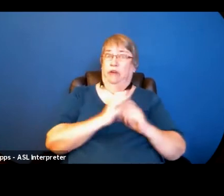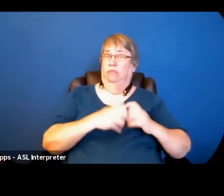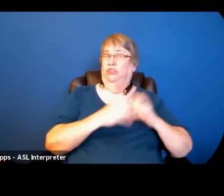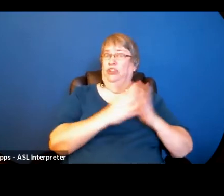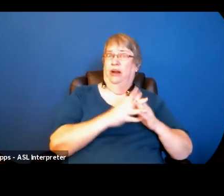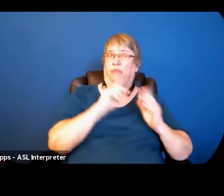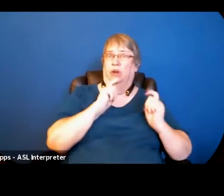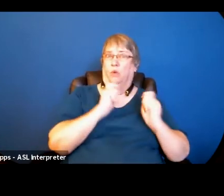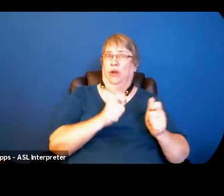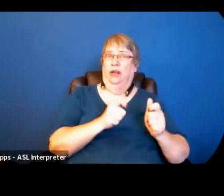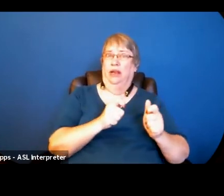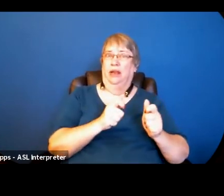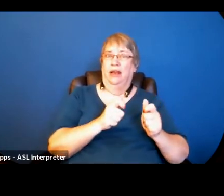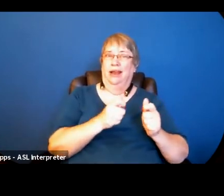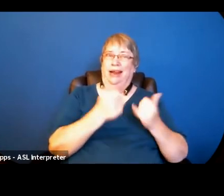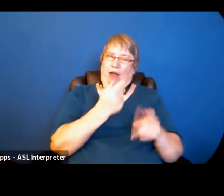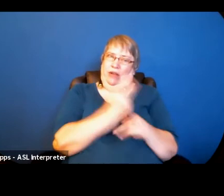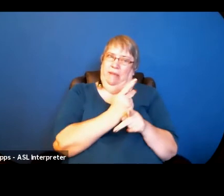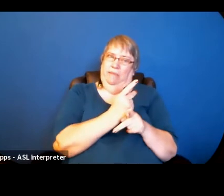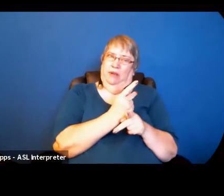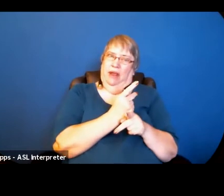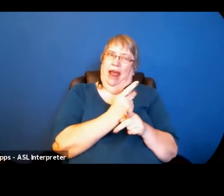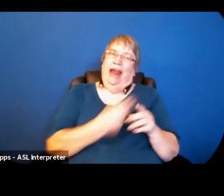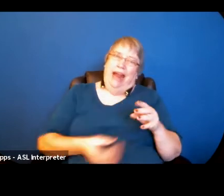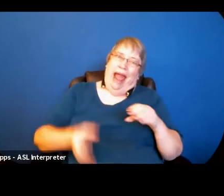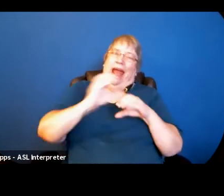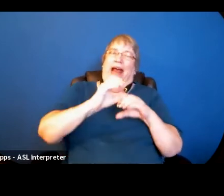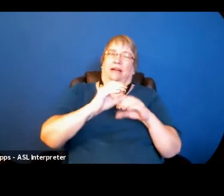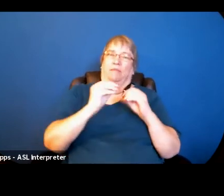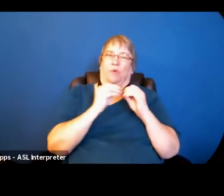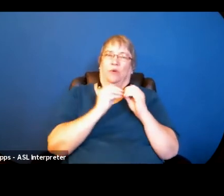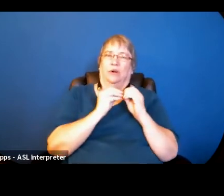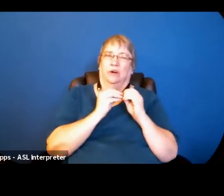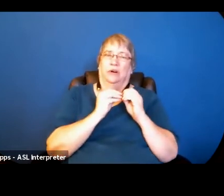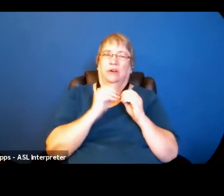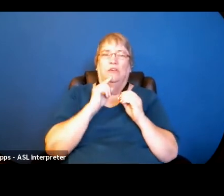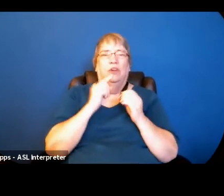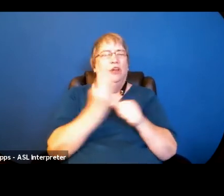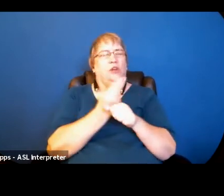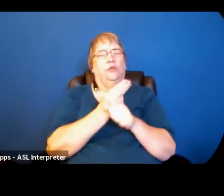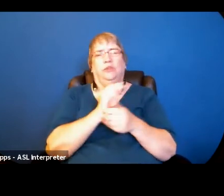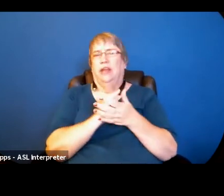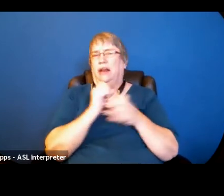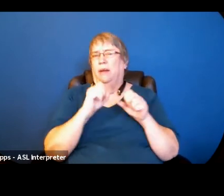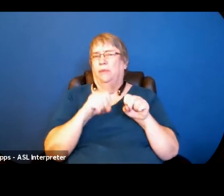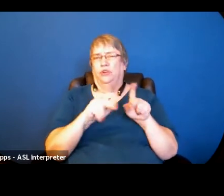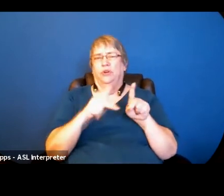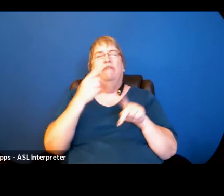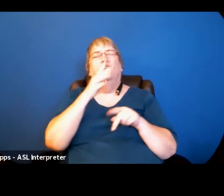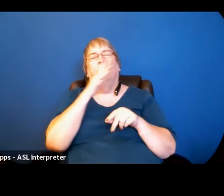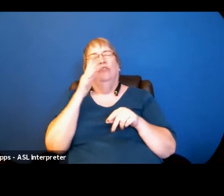want to make sure that we build on that infrastructure and maximize opportunities, in particular in rural